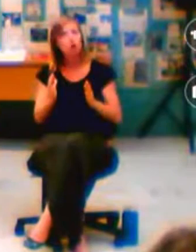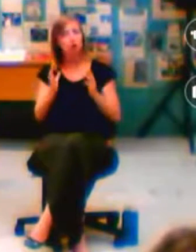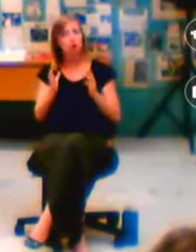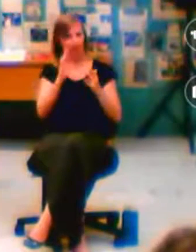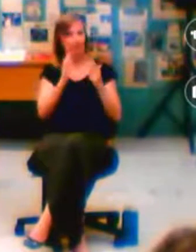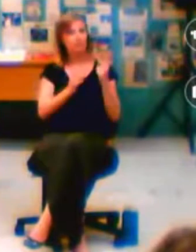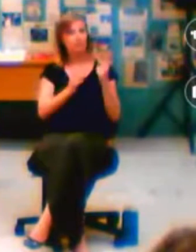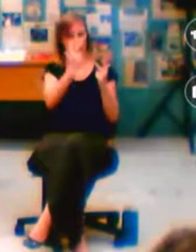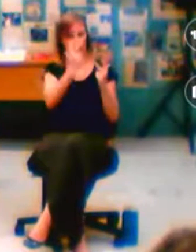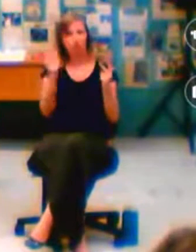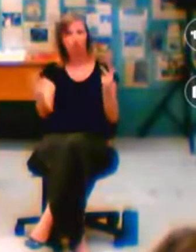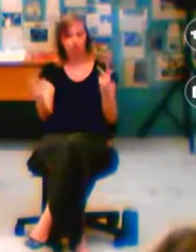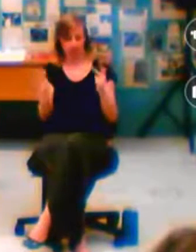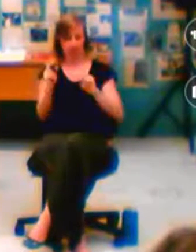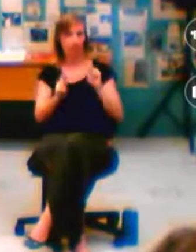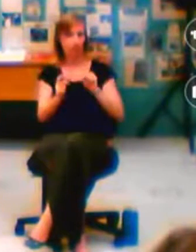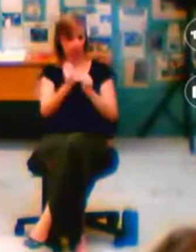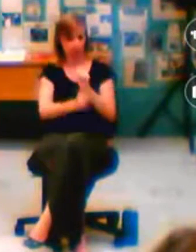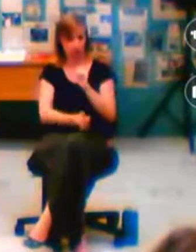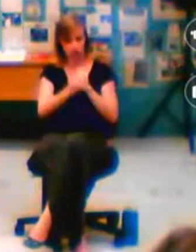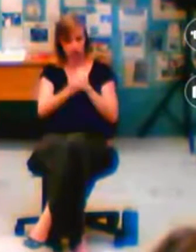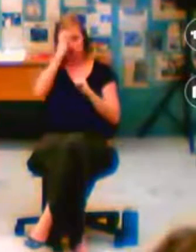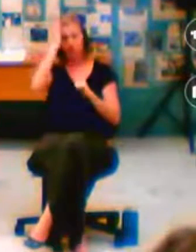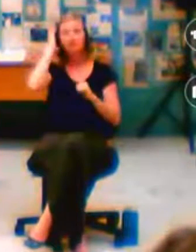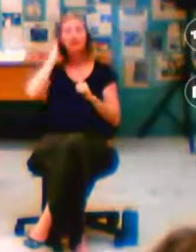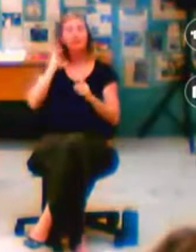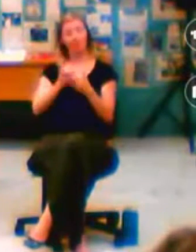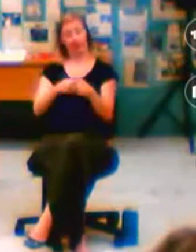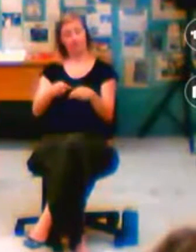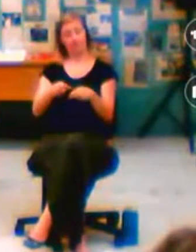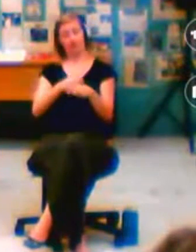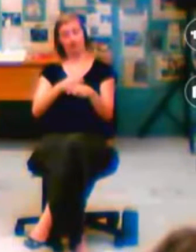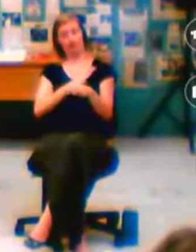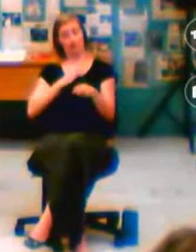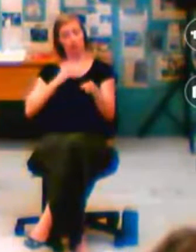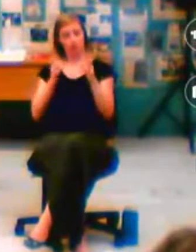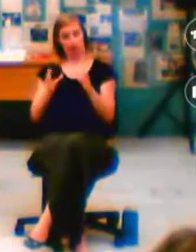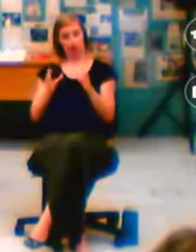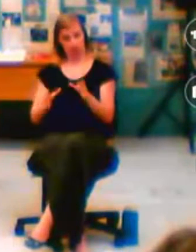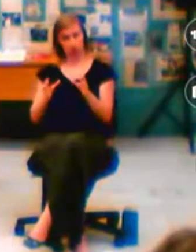new laws pass get people appointed by leadership